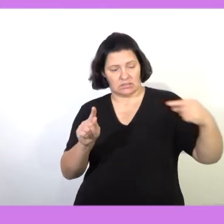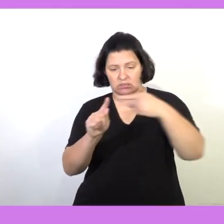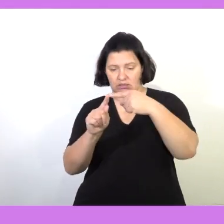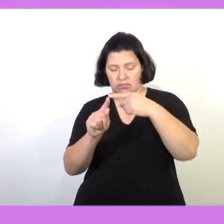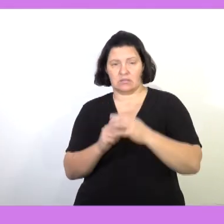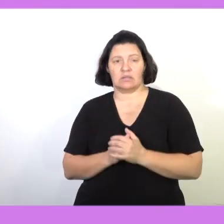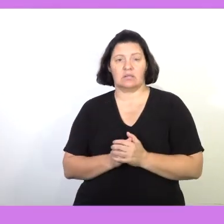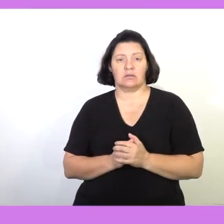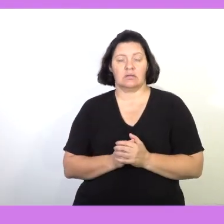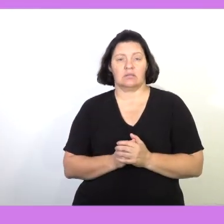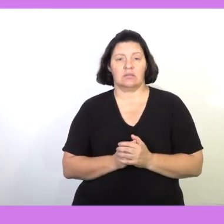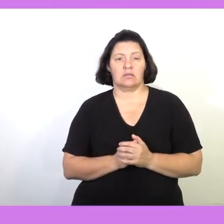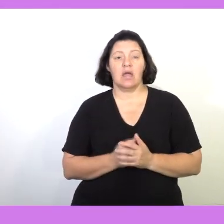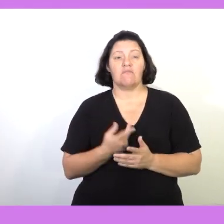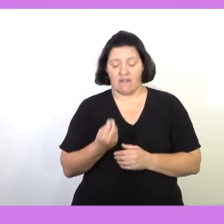It goes there.